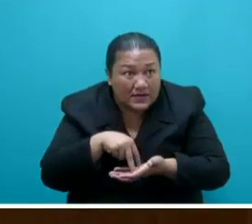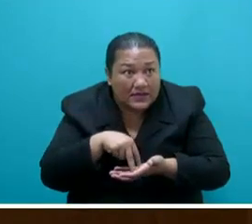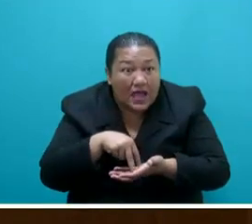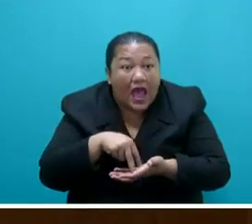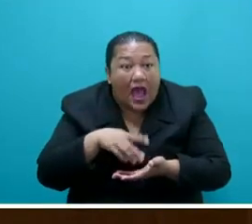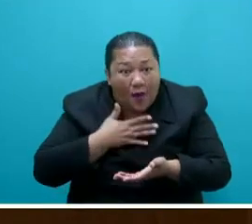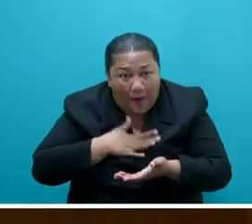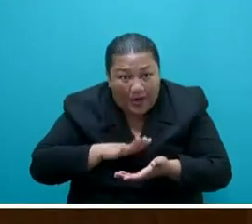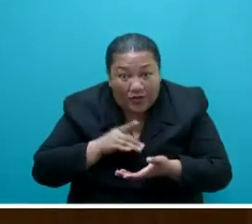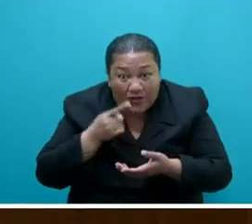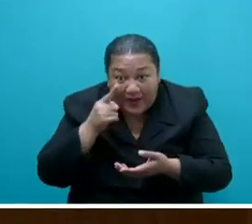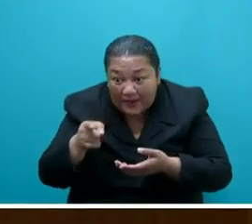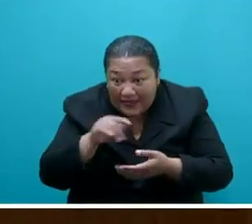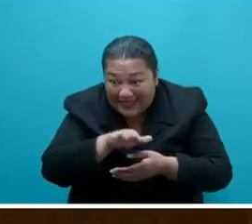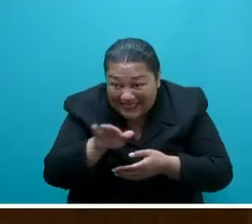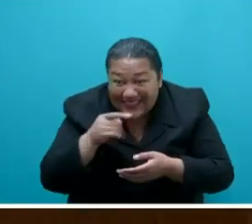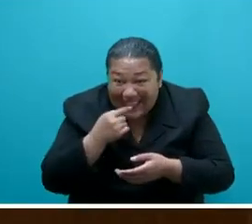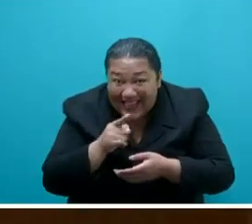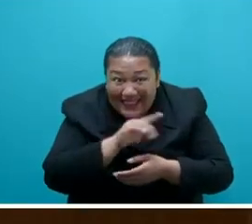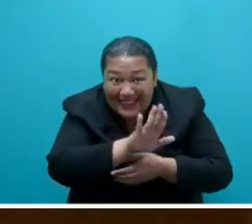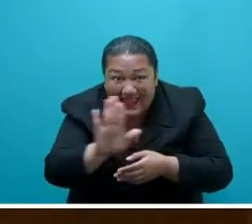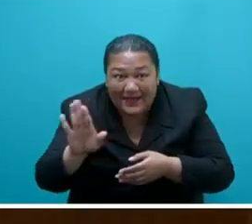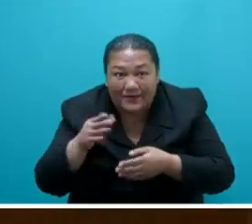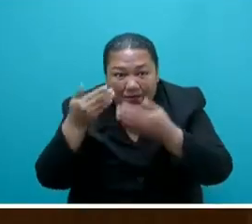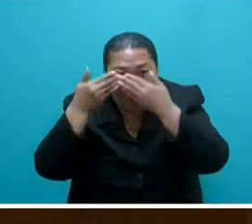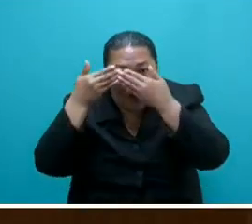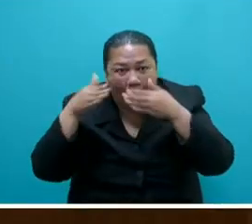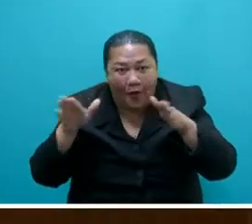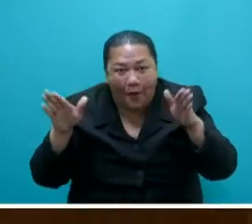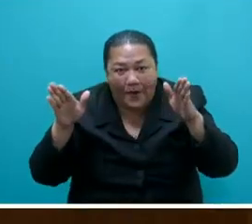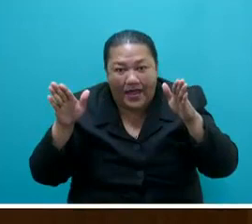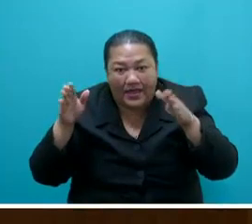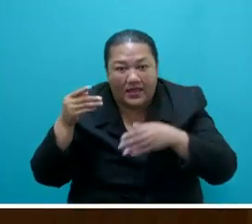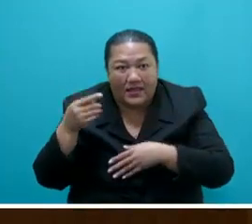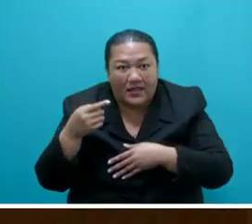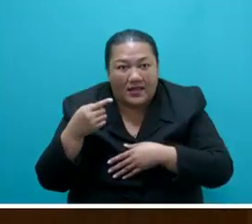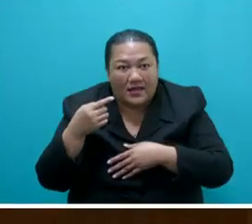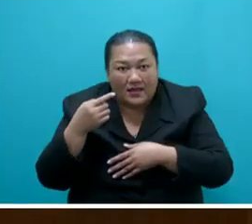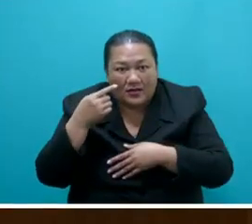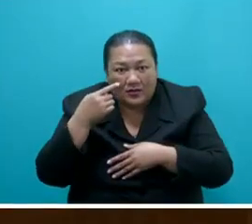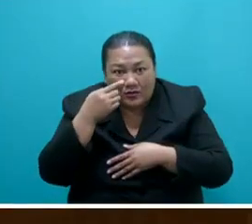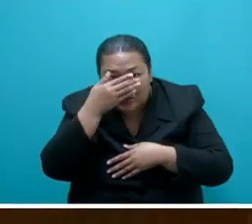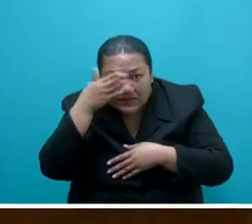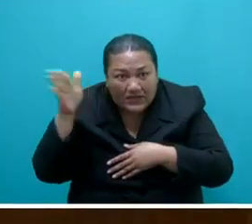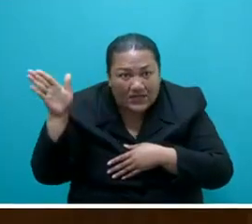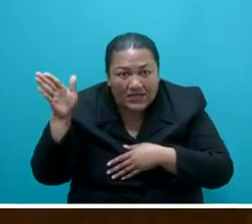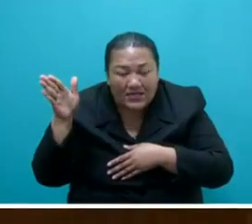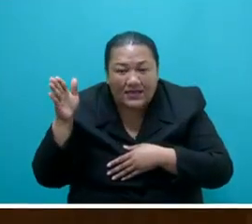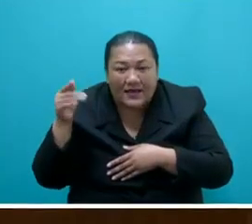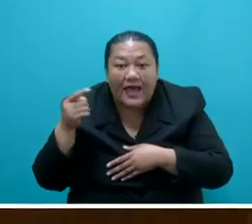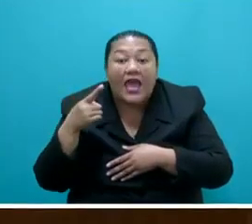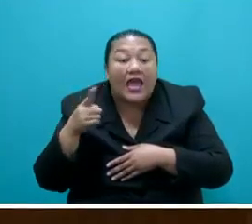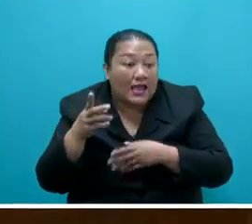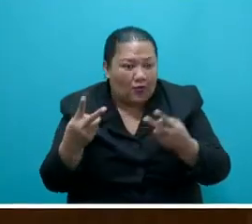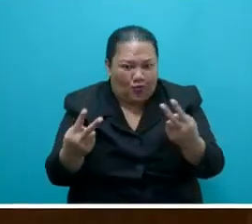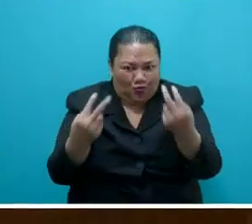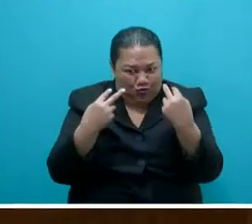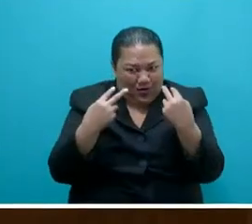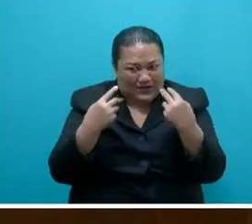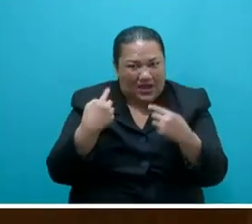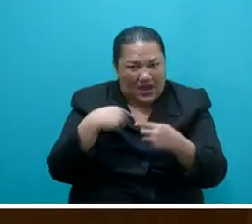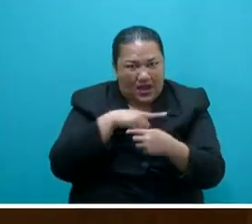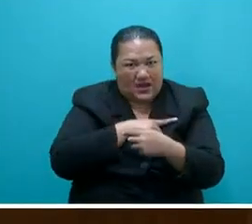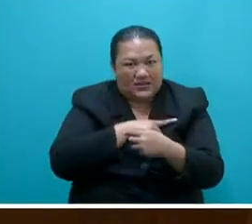their eyes. Open your eyes and look at your nation's leadership. Do you think that